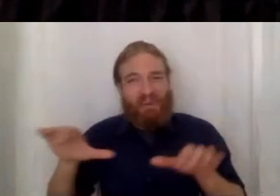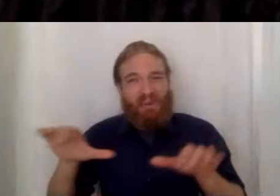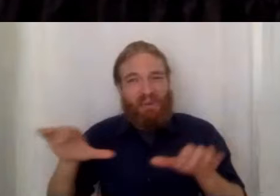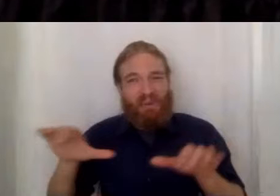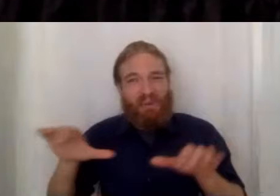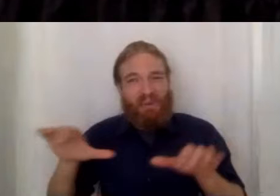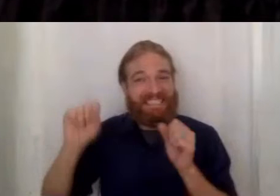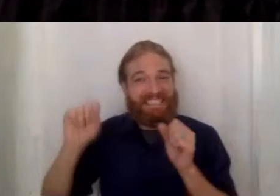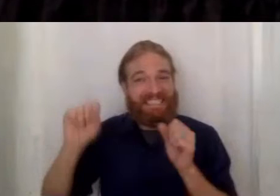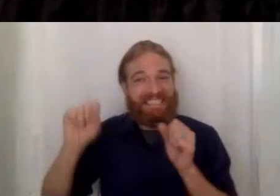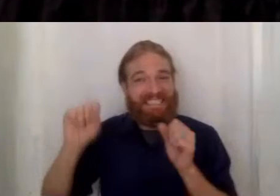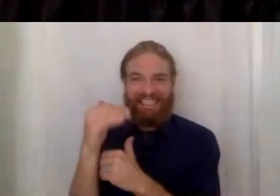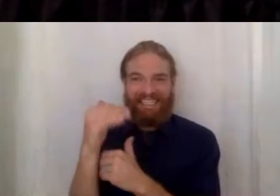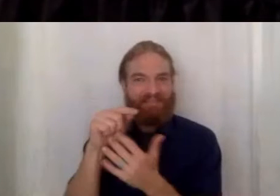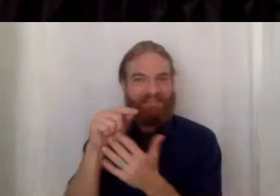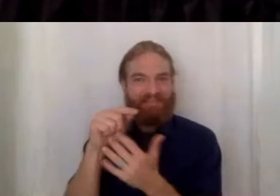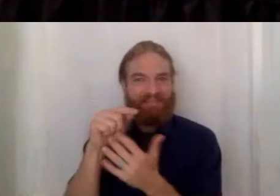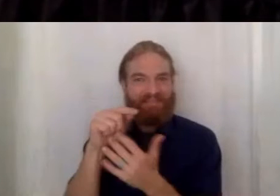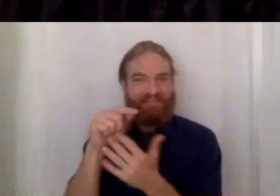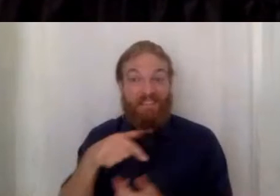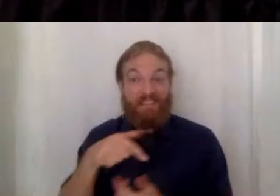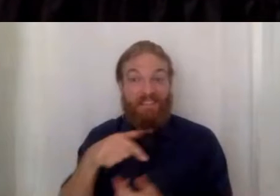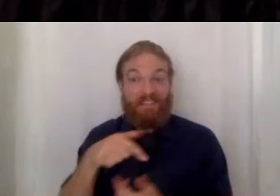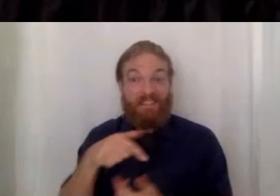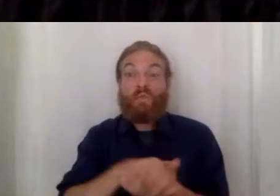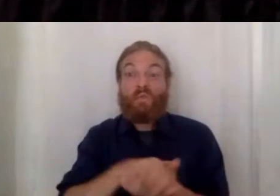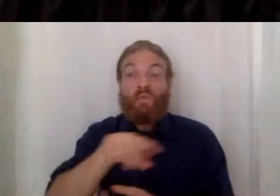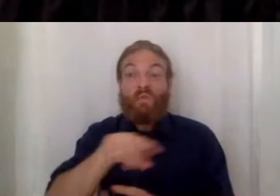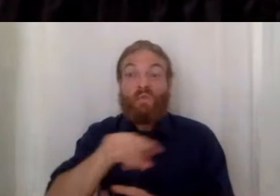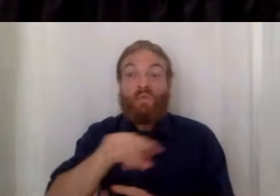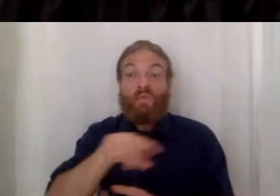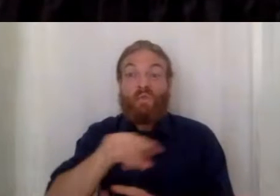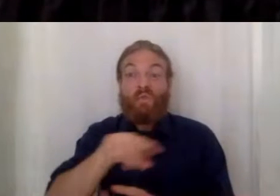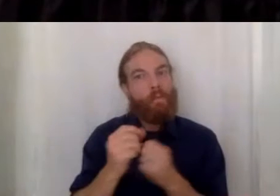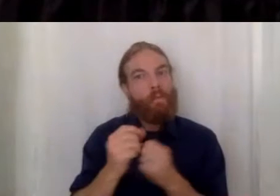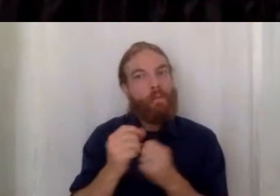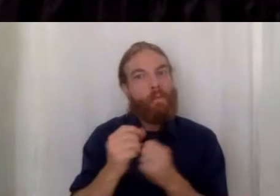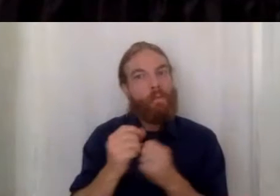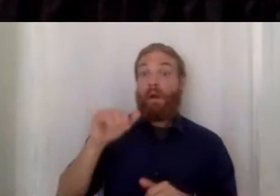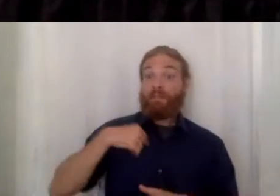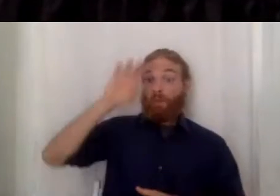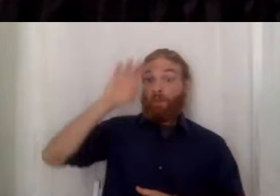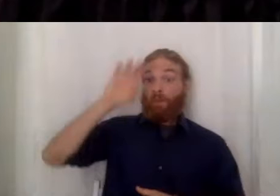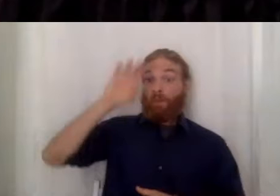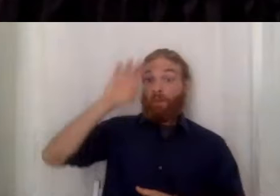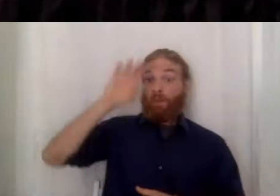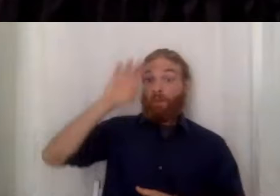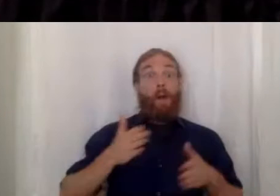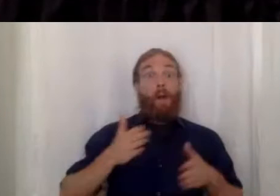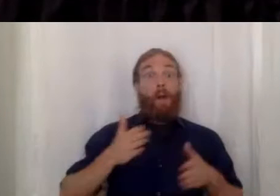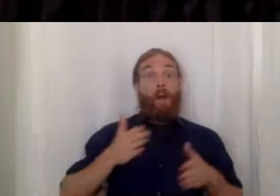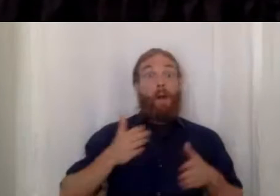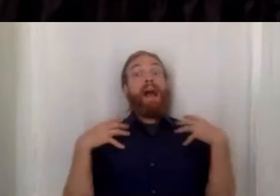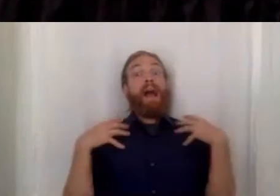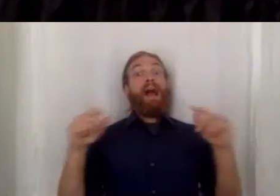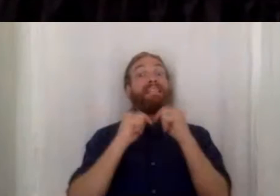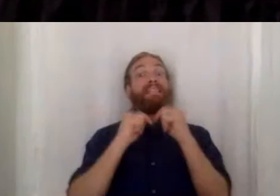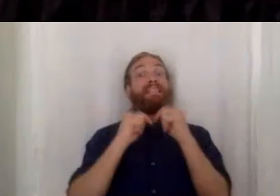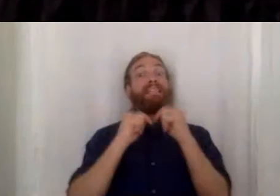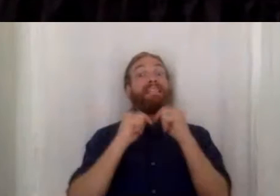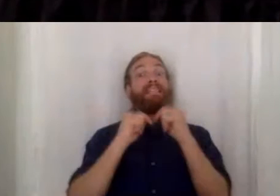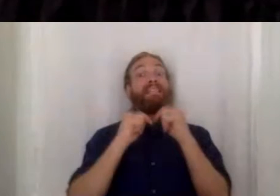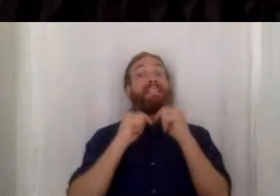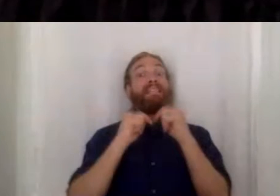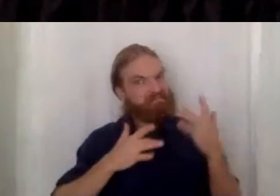the I know on our public health team. So thank you, Haley. I just wanted to point that out. Thanks, Susan. I have a question.